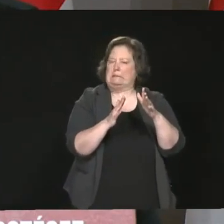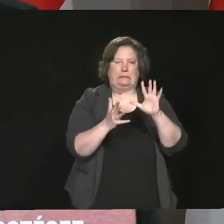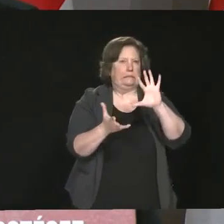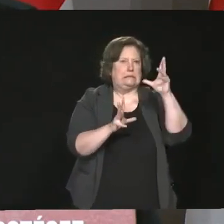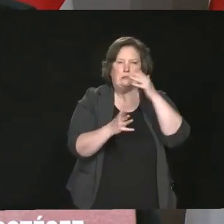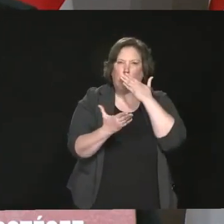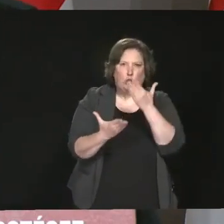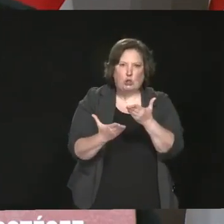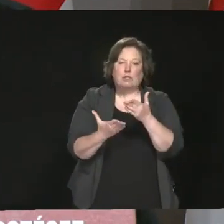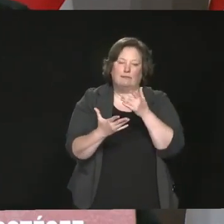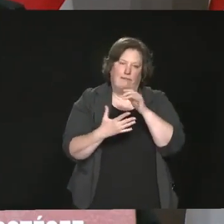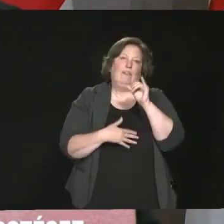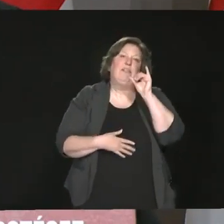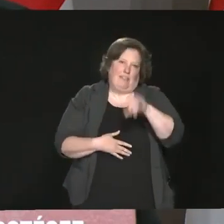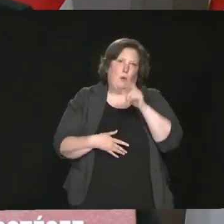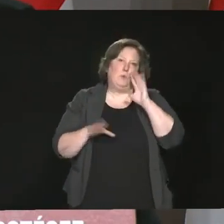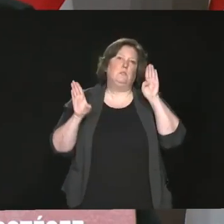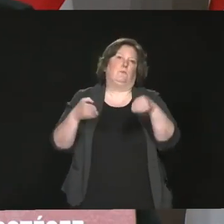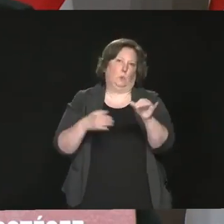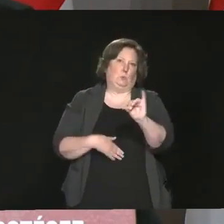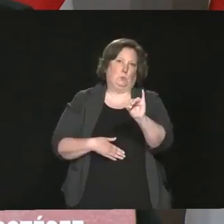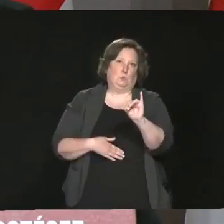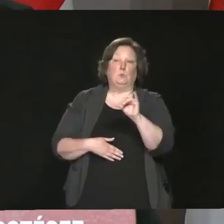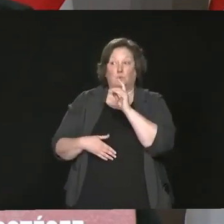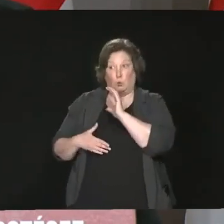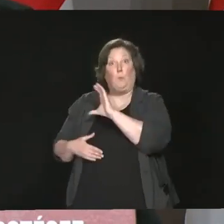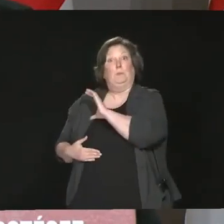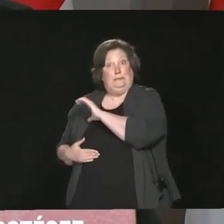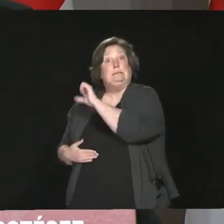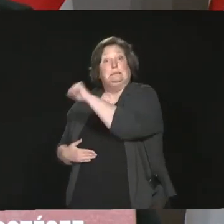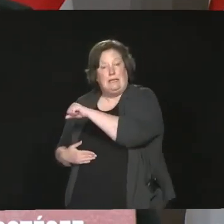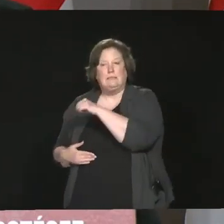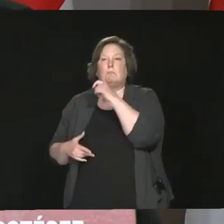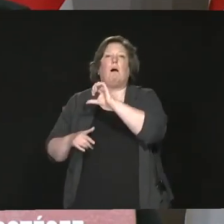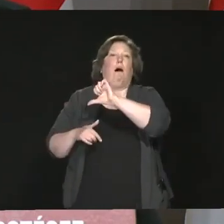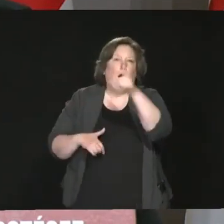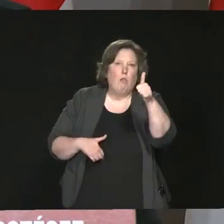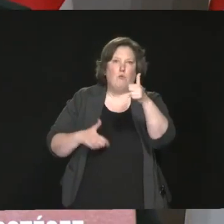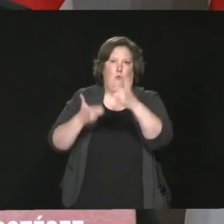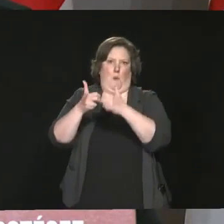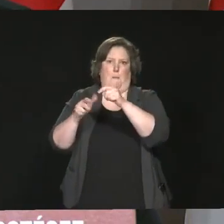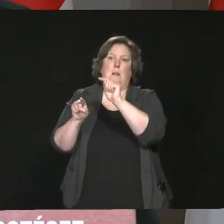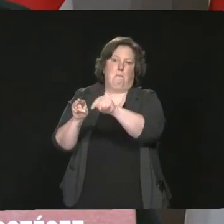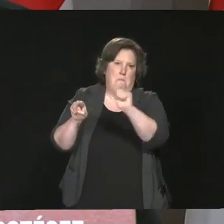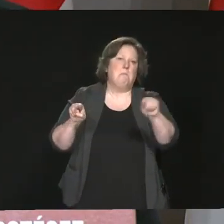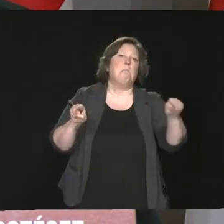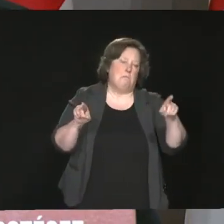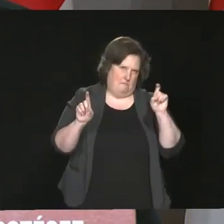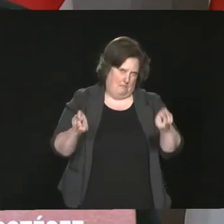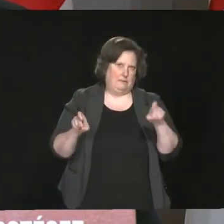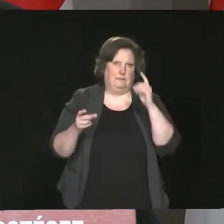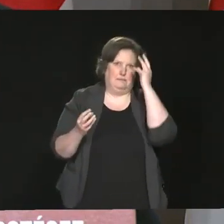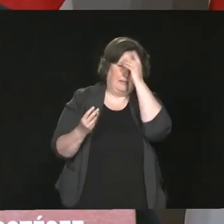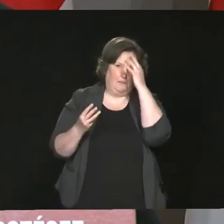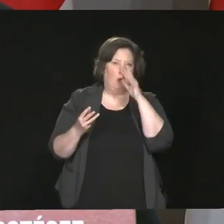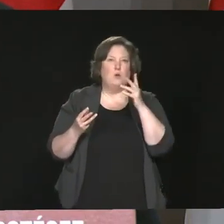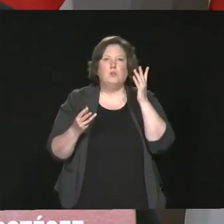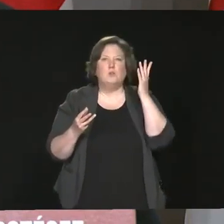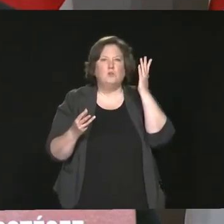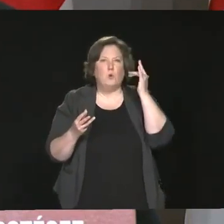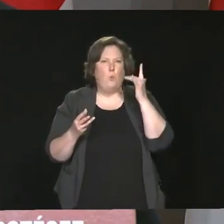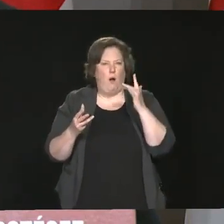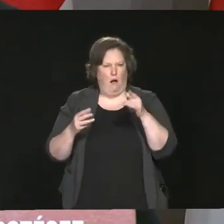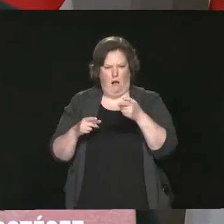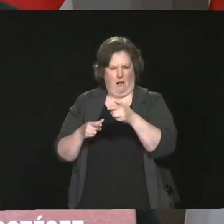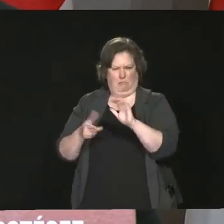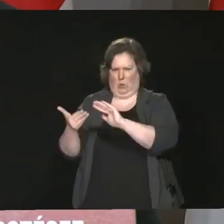that as a government, as a country, we need to look at all of the conditions that give rise to social injustice in every place in our